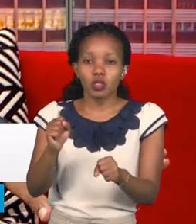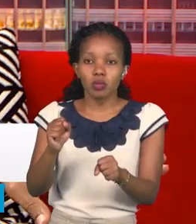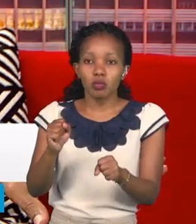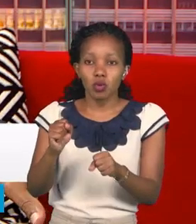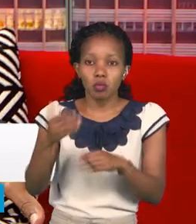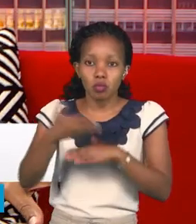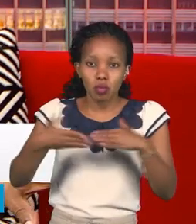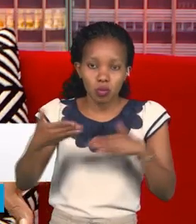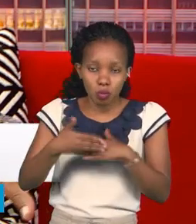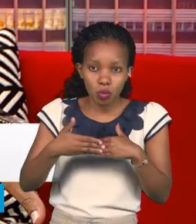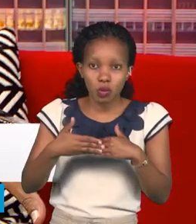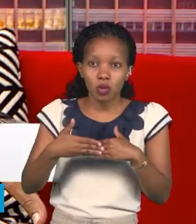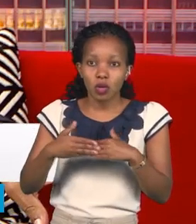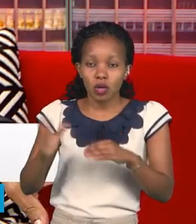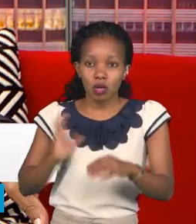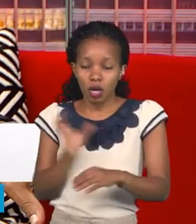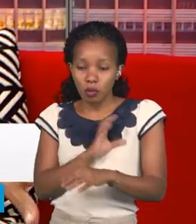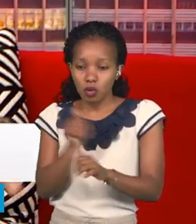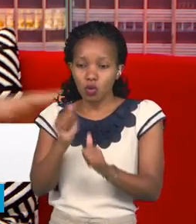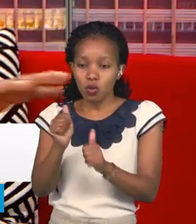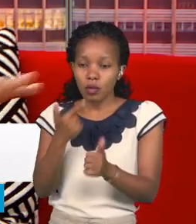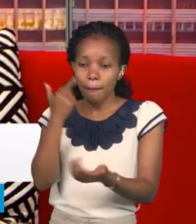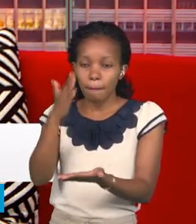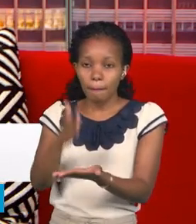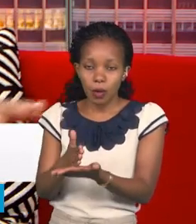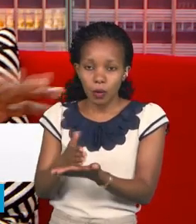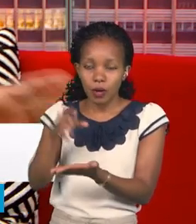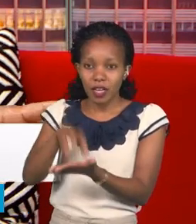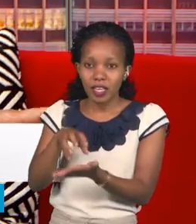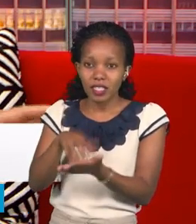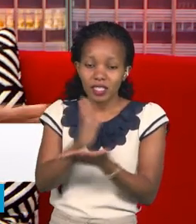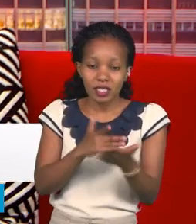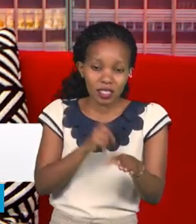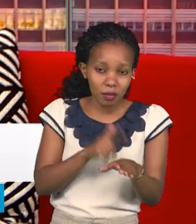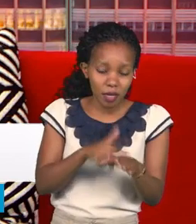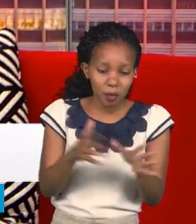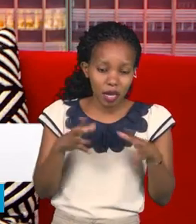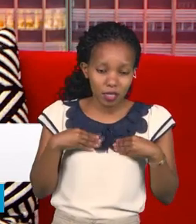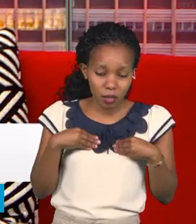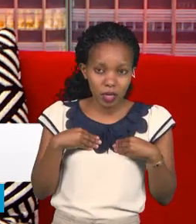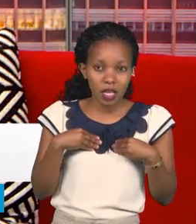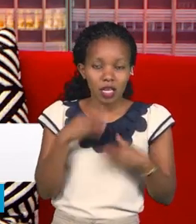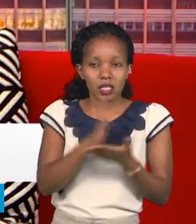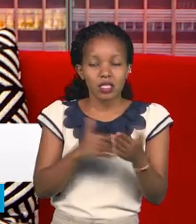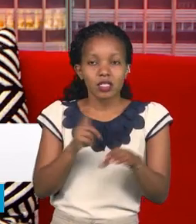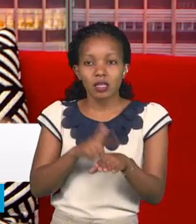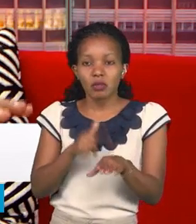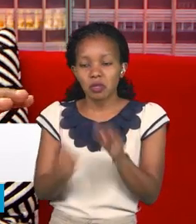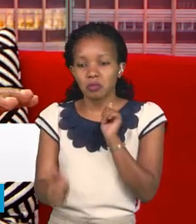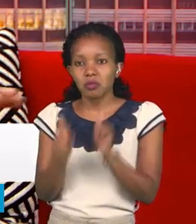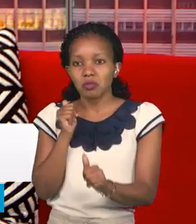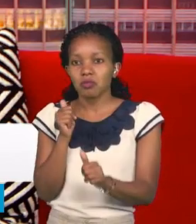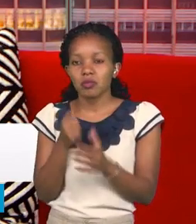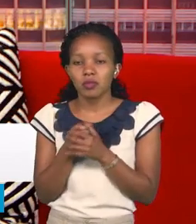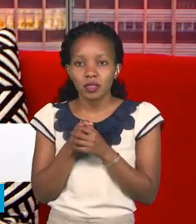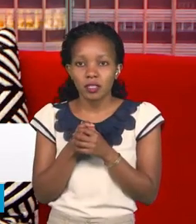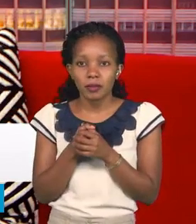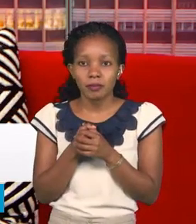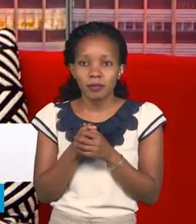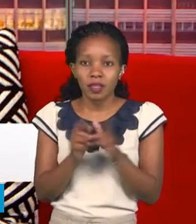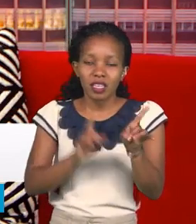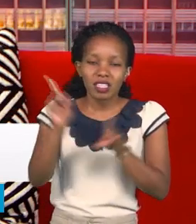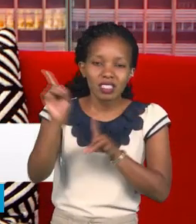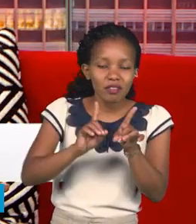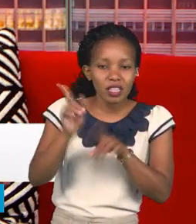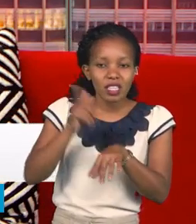local organ transplant committee which approves your case. Wow. Sometimes they reject, sometimes they approve. If they reject, that means all your costs that has gone of traveling,